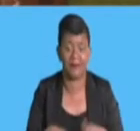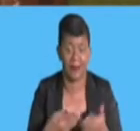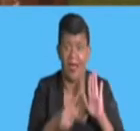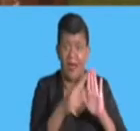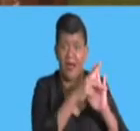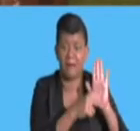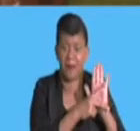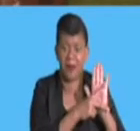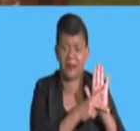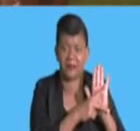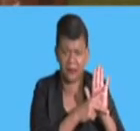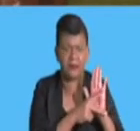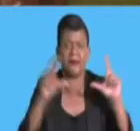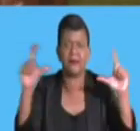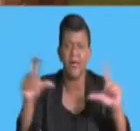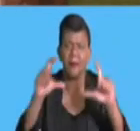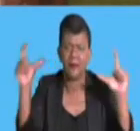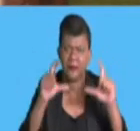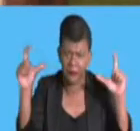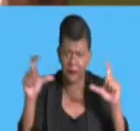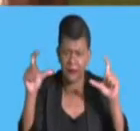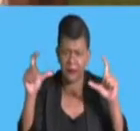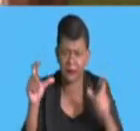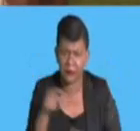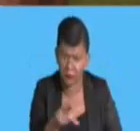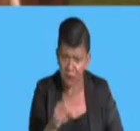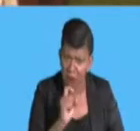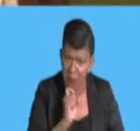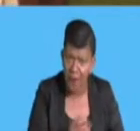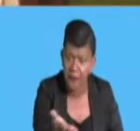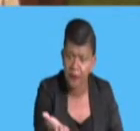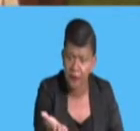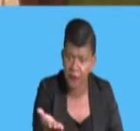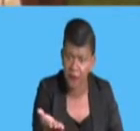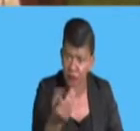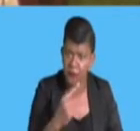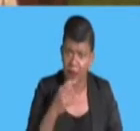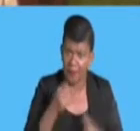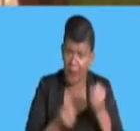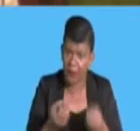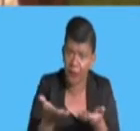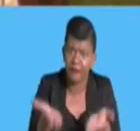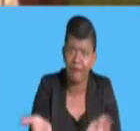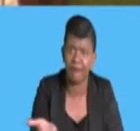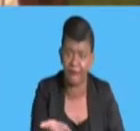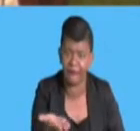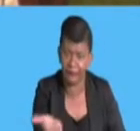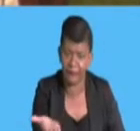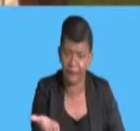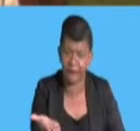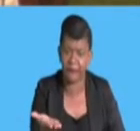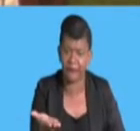in the 2015 budget that claimed to turn promises into deeds? Again, the estimates point out just how real this situation is,